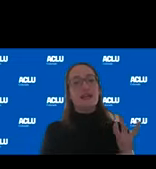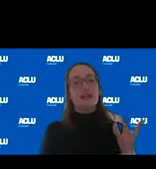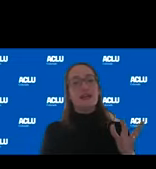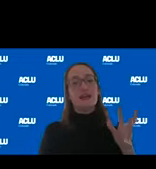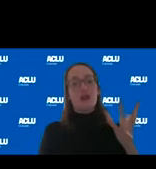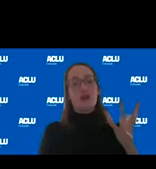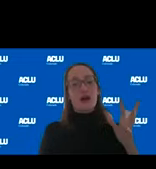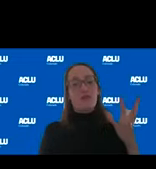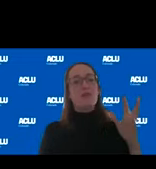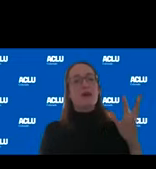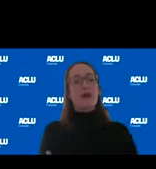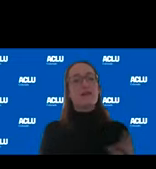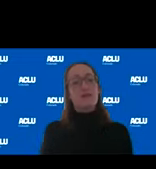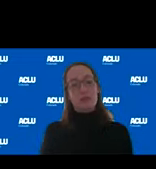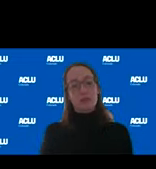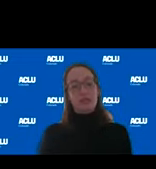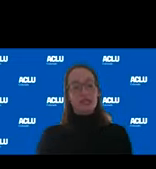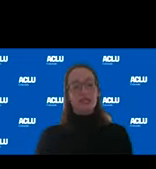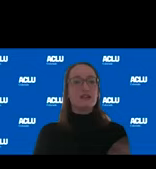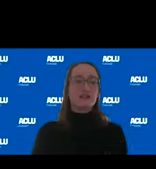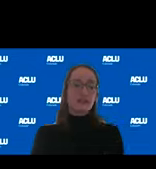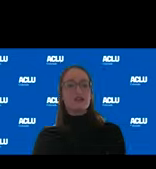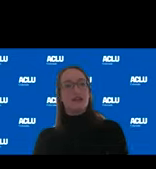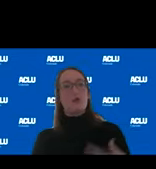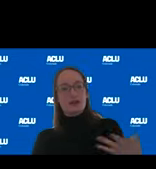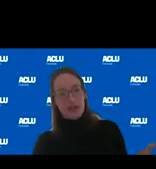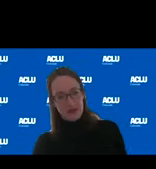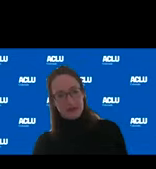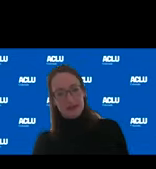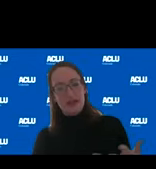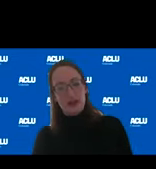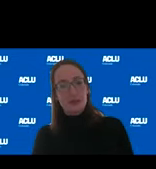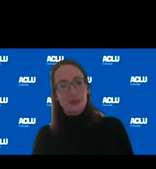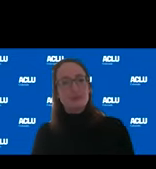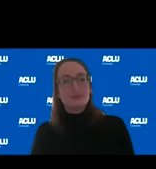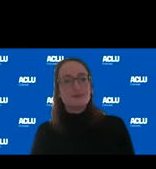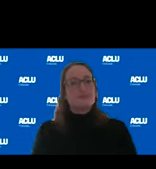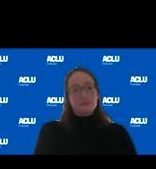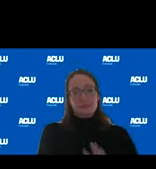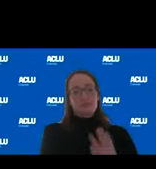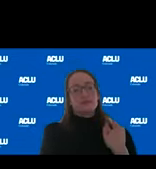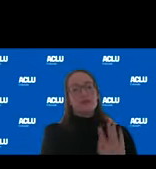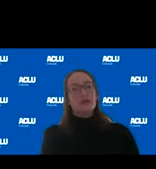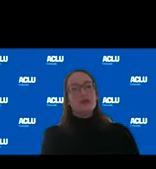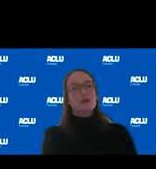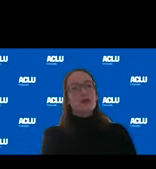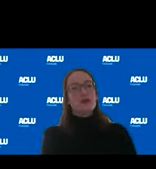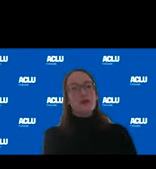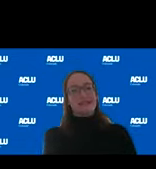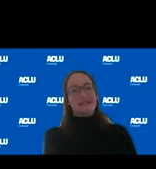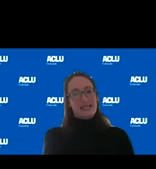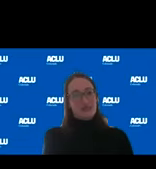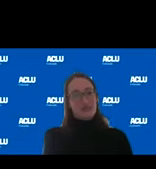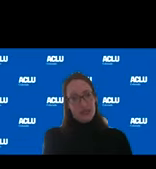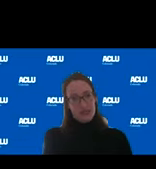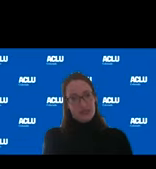take a lot of public education, and that's where us advocates can help. So some